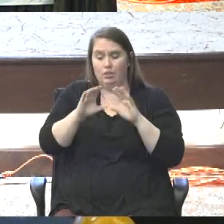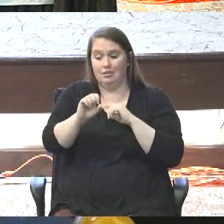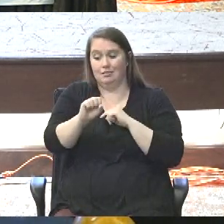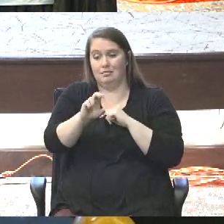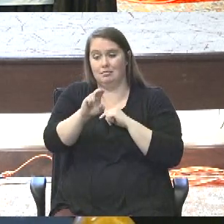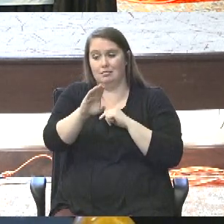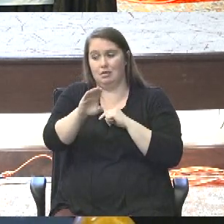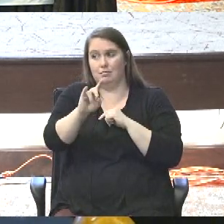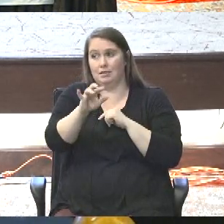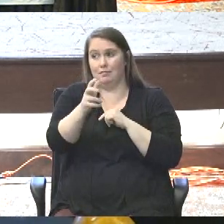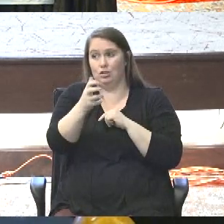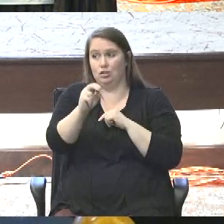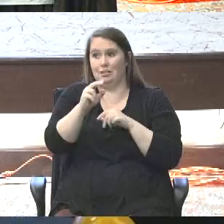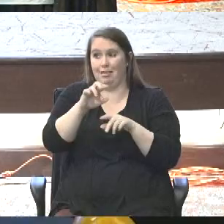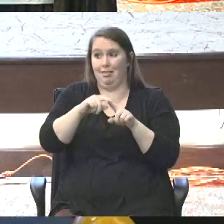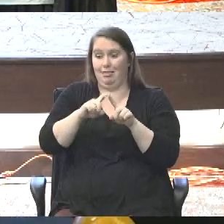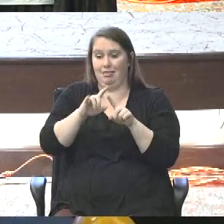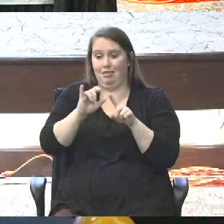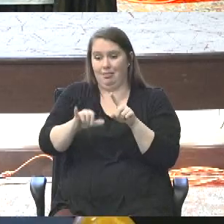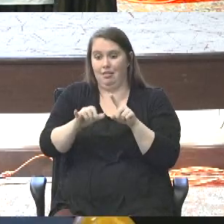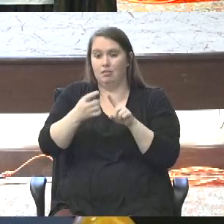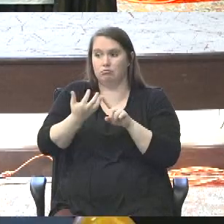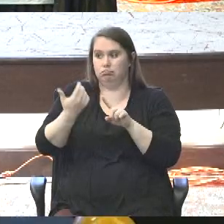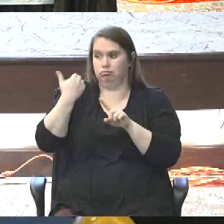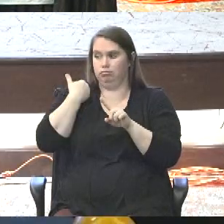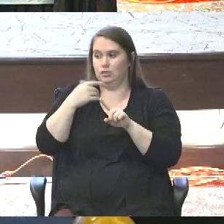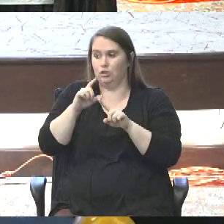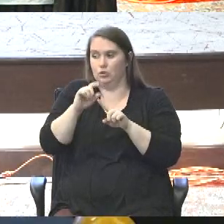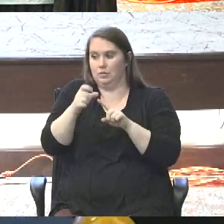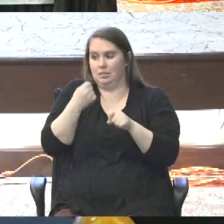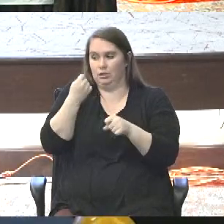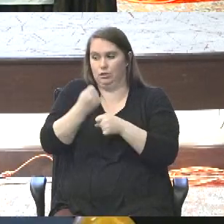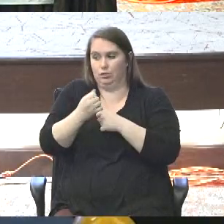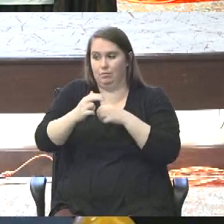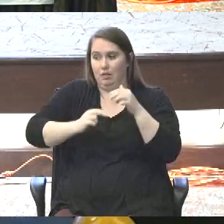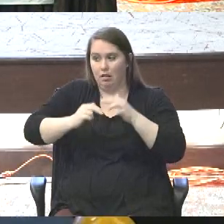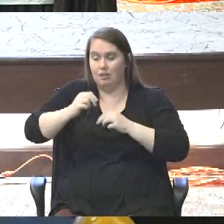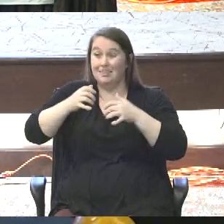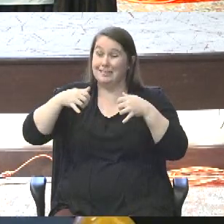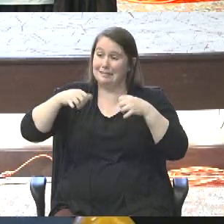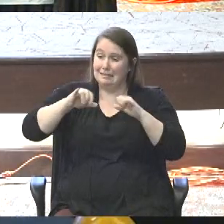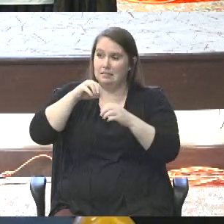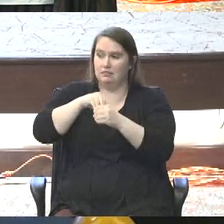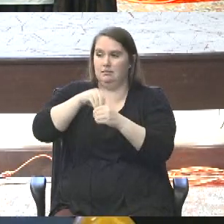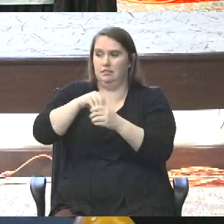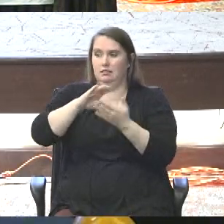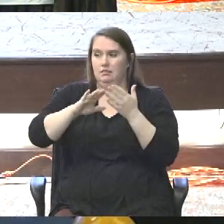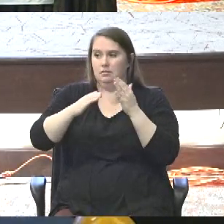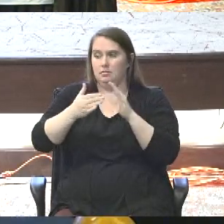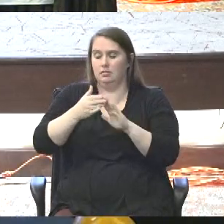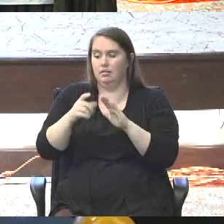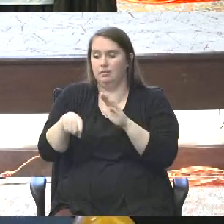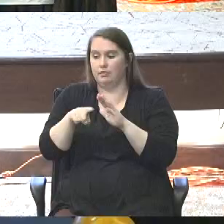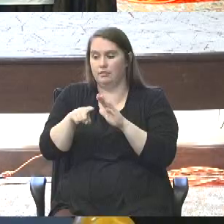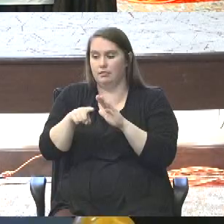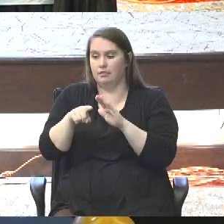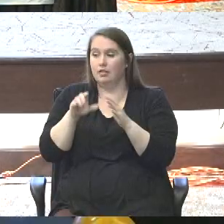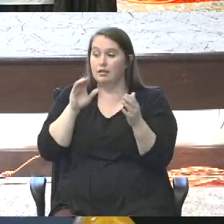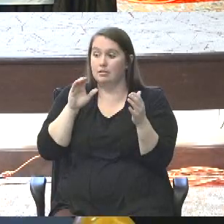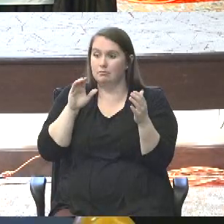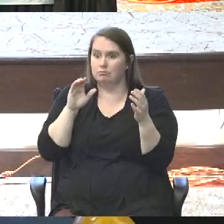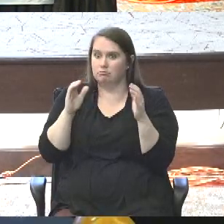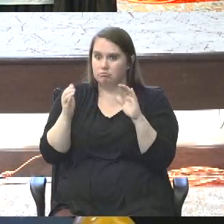within the last 20 years on the periphery of the city, still within the city, are going to be